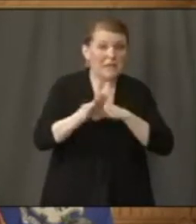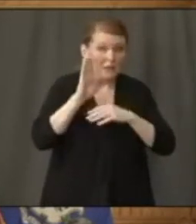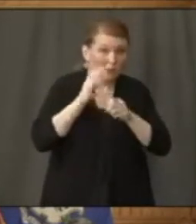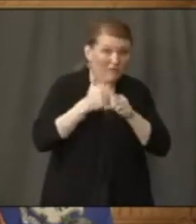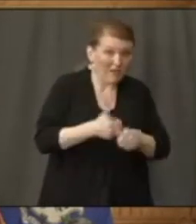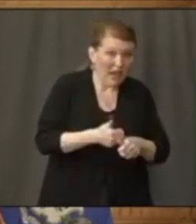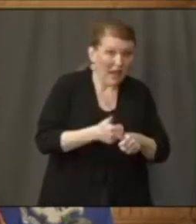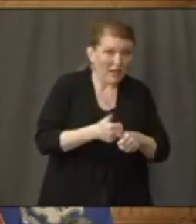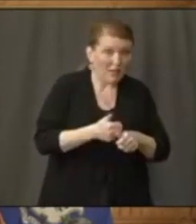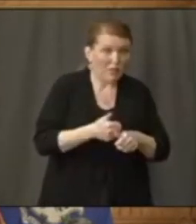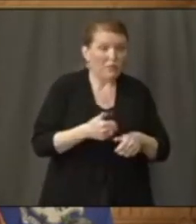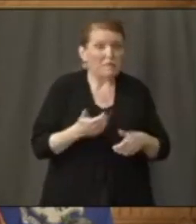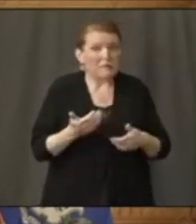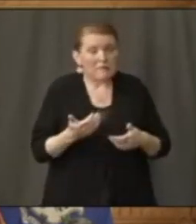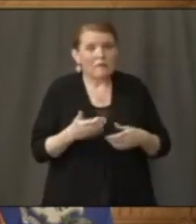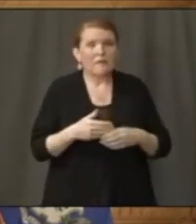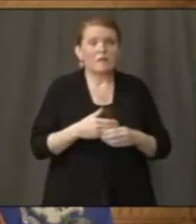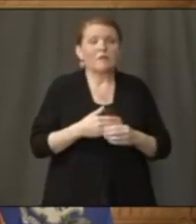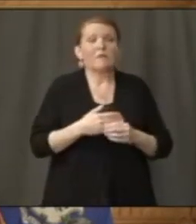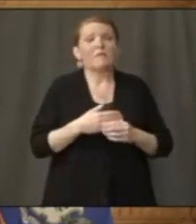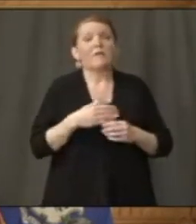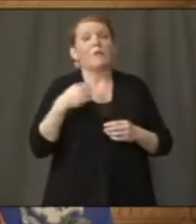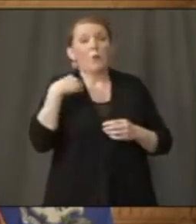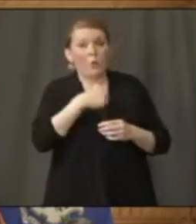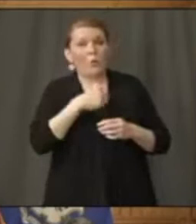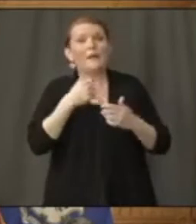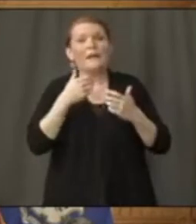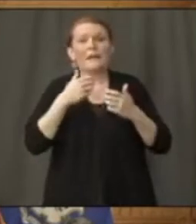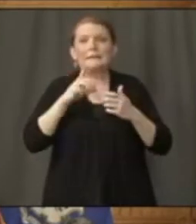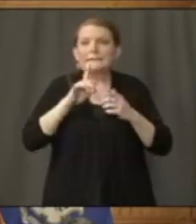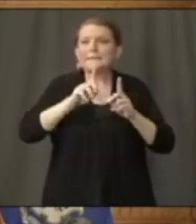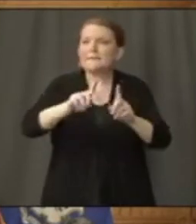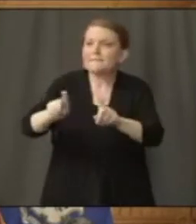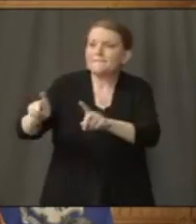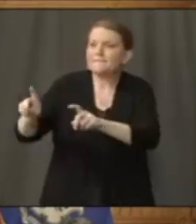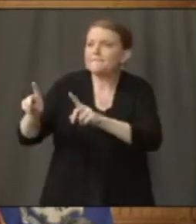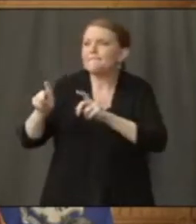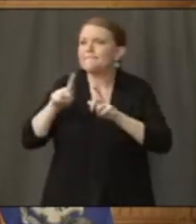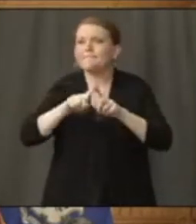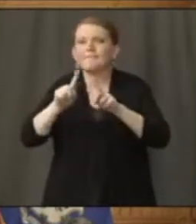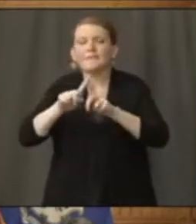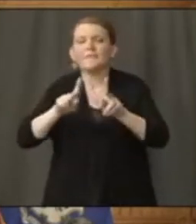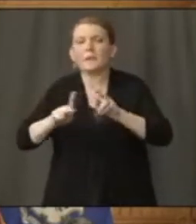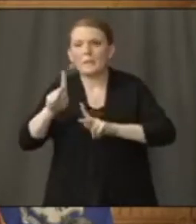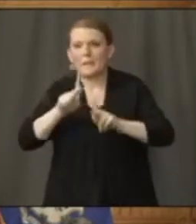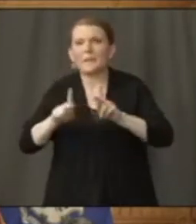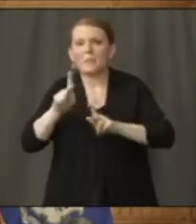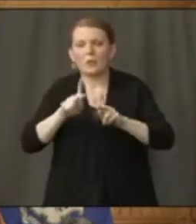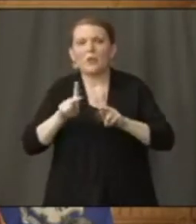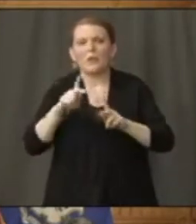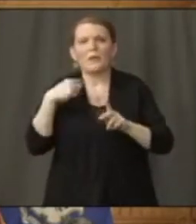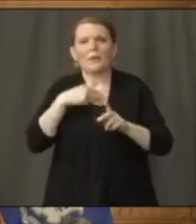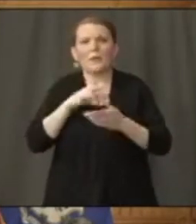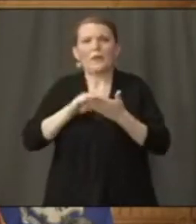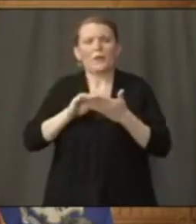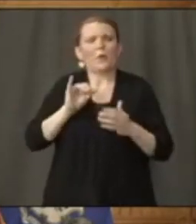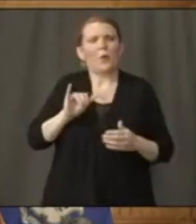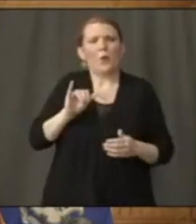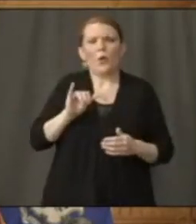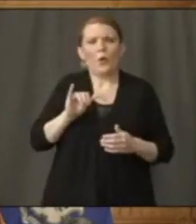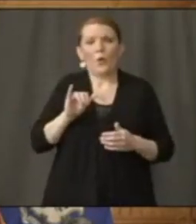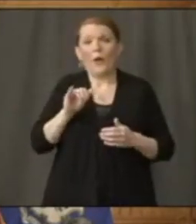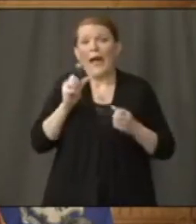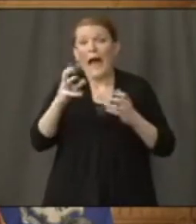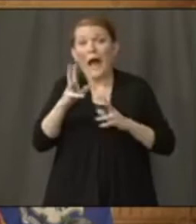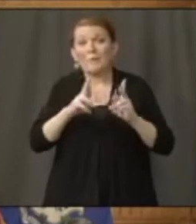or can't wait to get back into to eating out because of the health concerns. And I'm wondering what you might